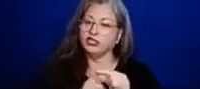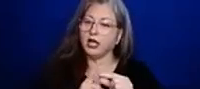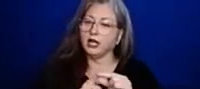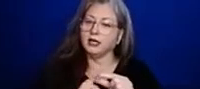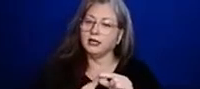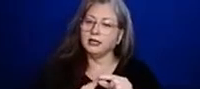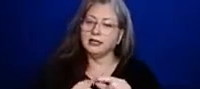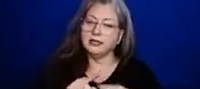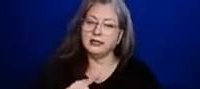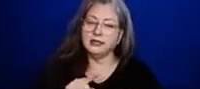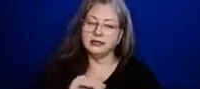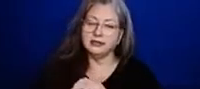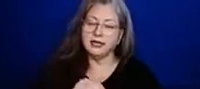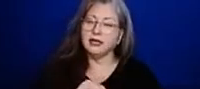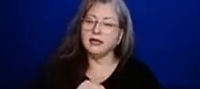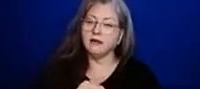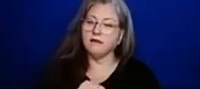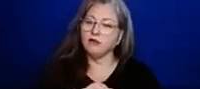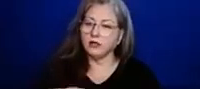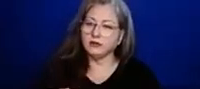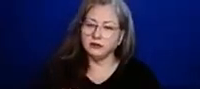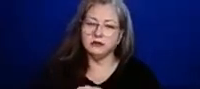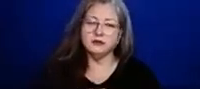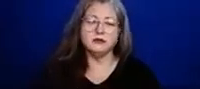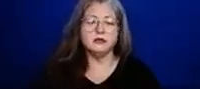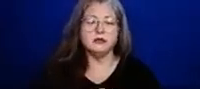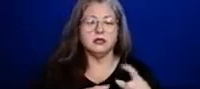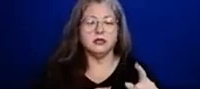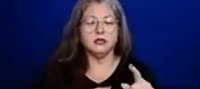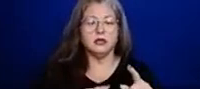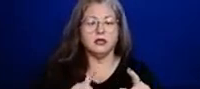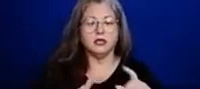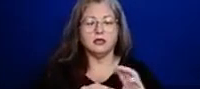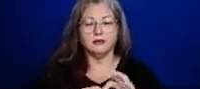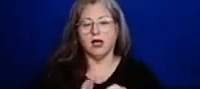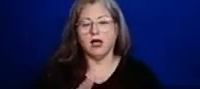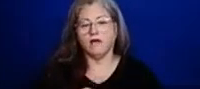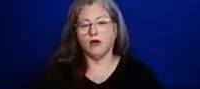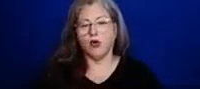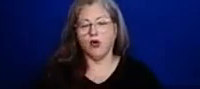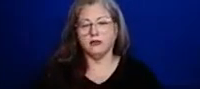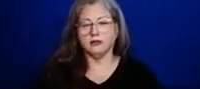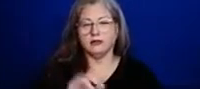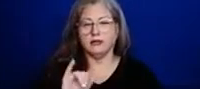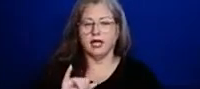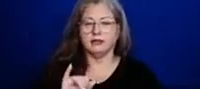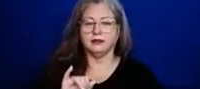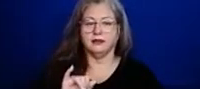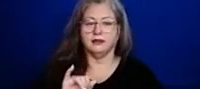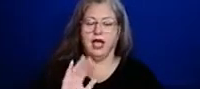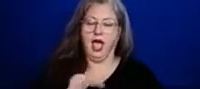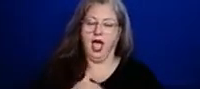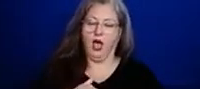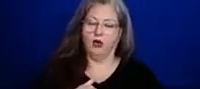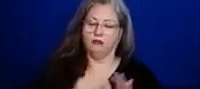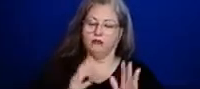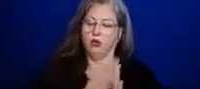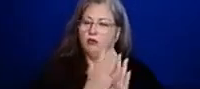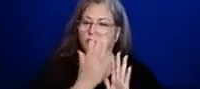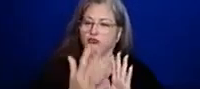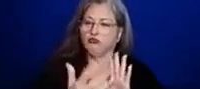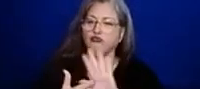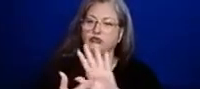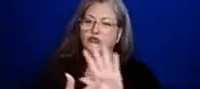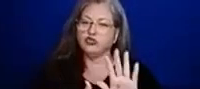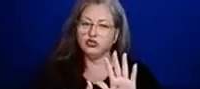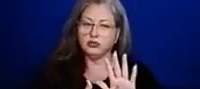Chinese influence. And also, well, of course, it's a projection. We all artists expose ourselves